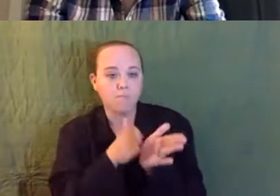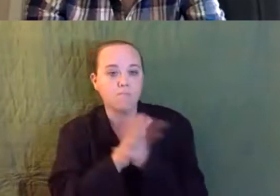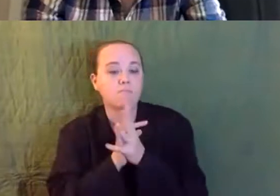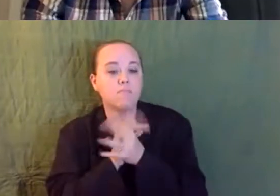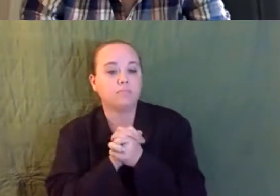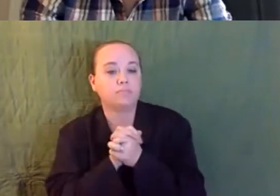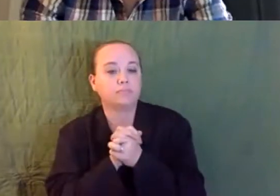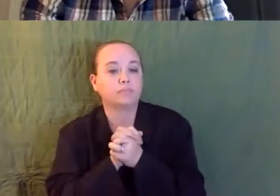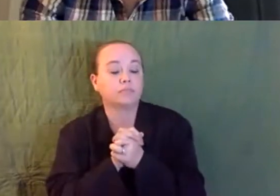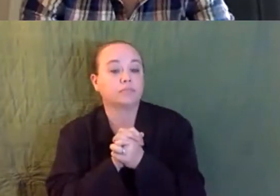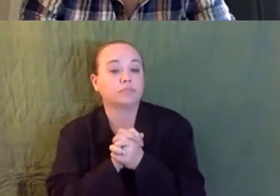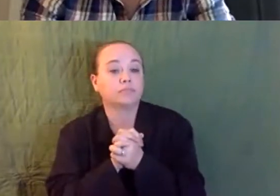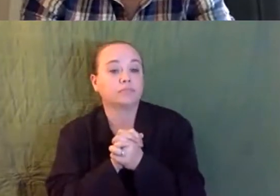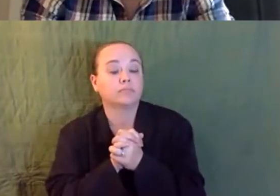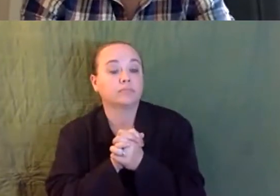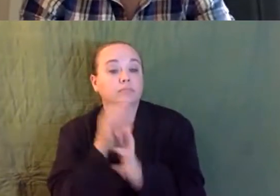Gregory?